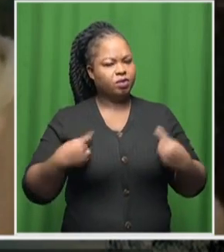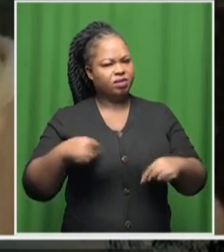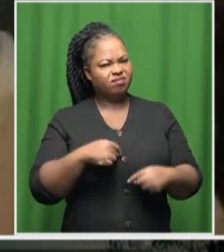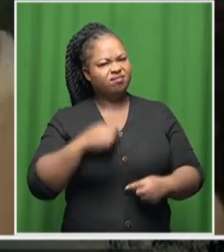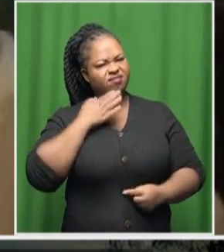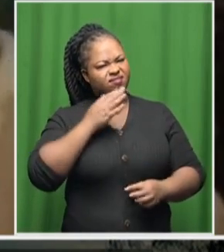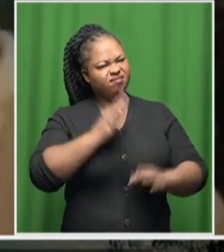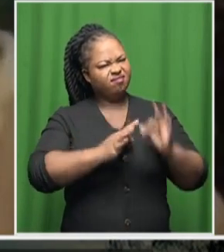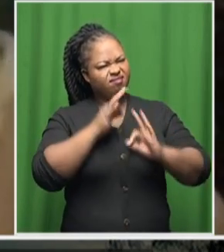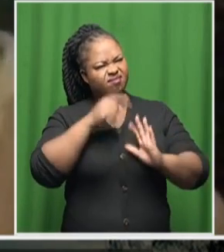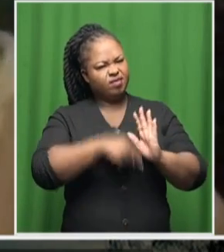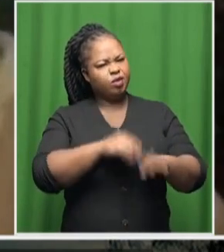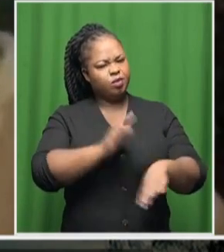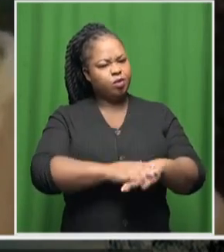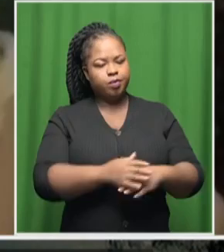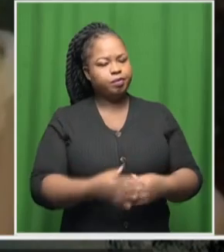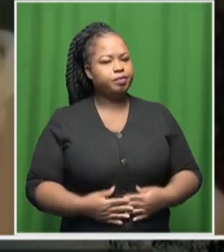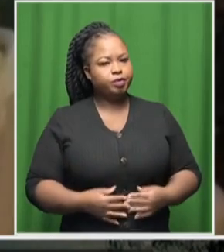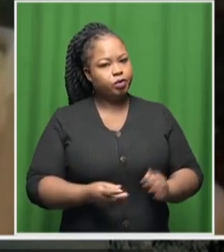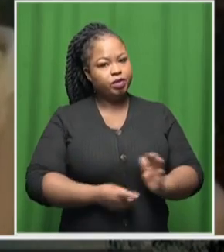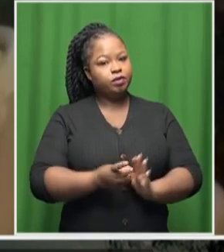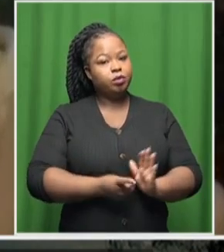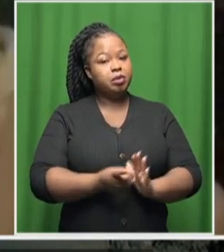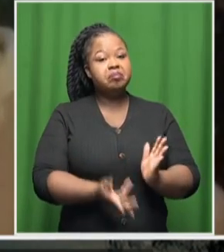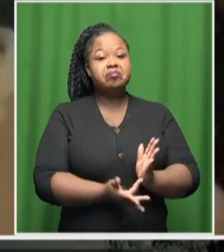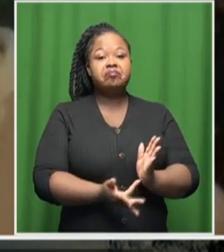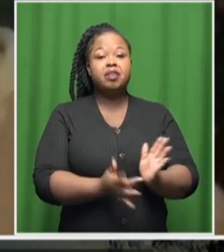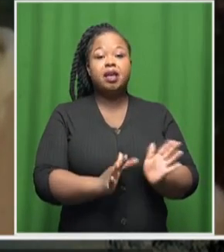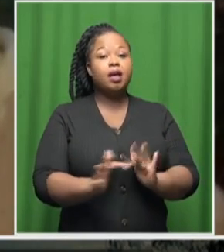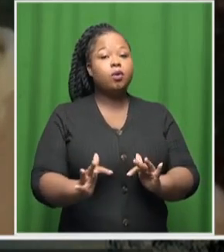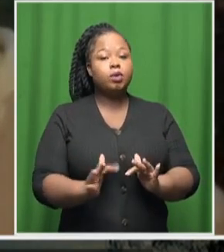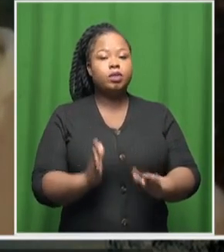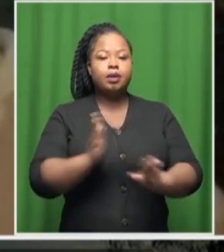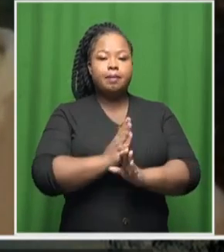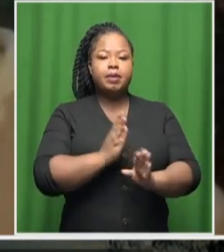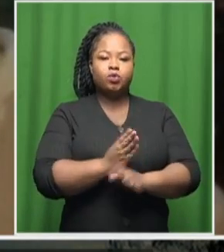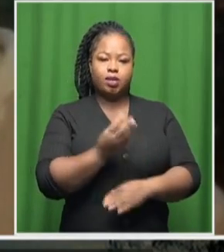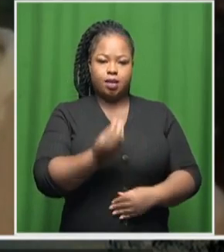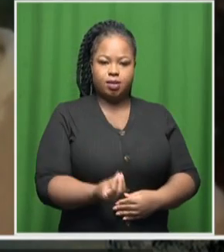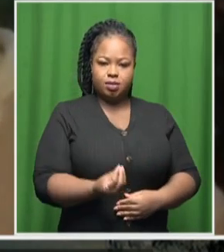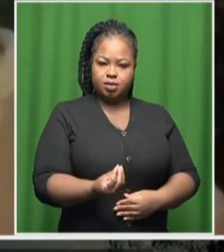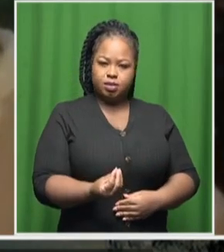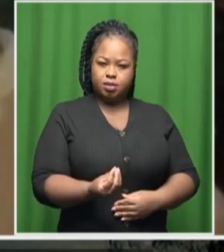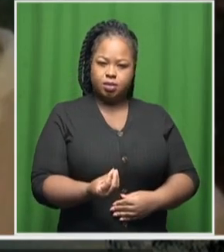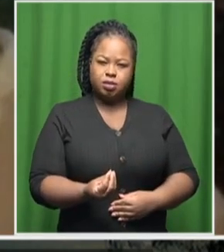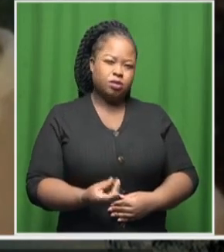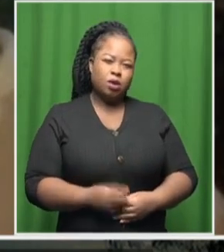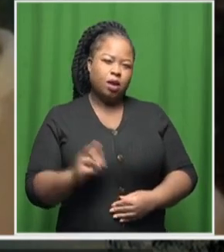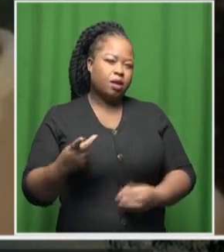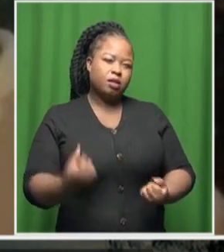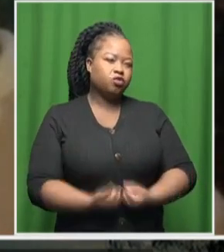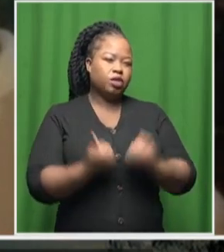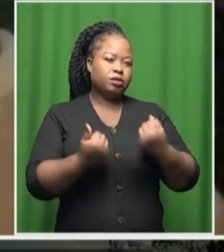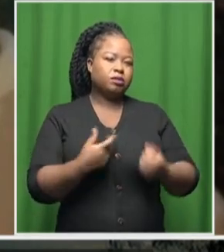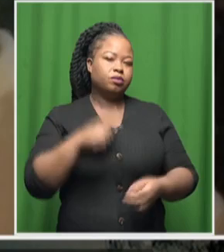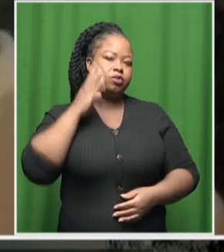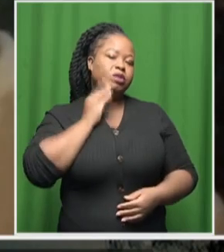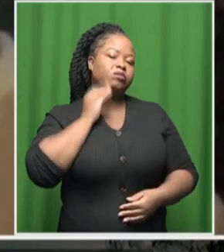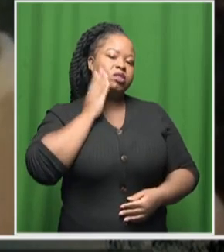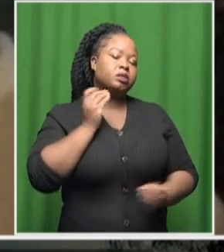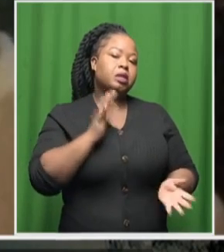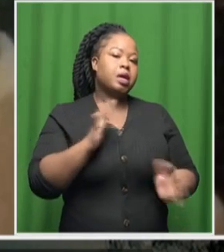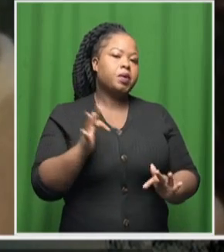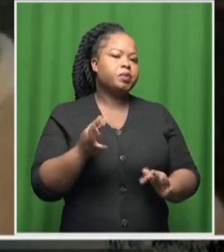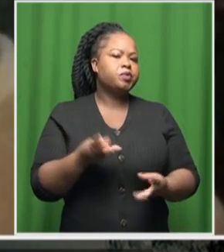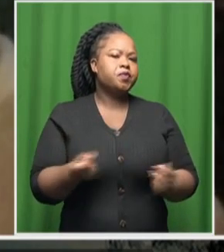could tell us a little bit more about the process of developing the technology behind PasswordKid, some of the challenges also that you had to face, how you